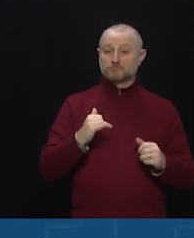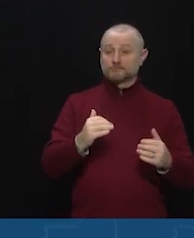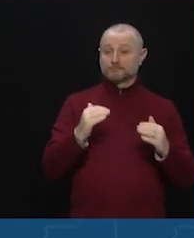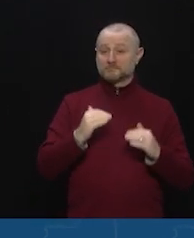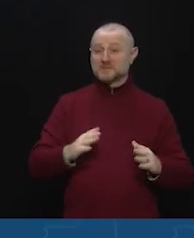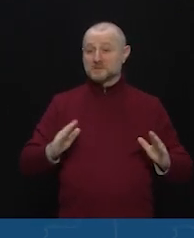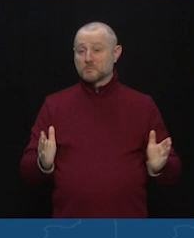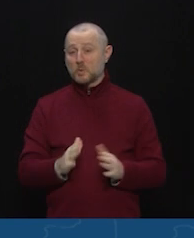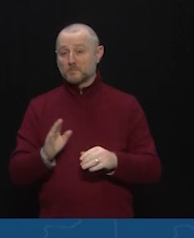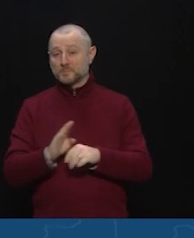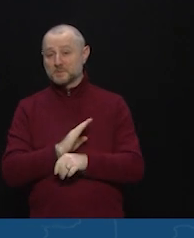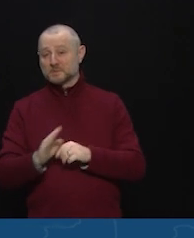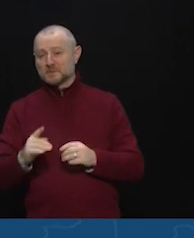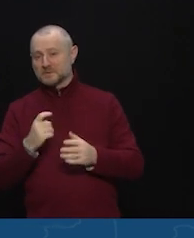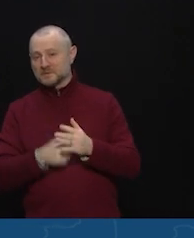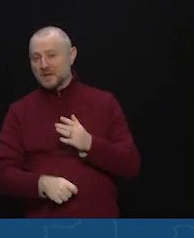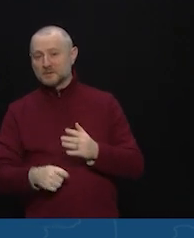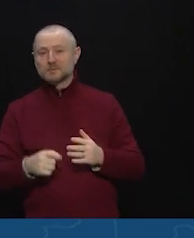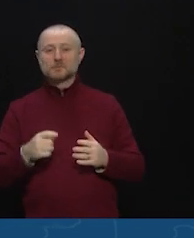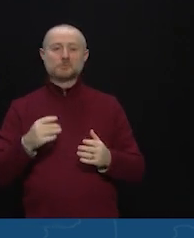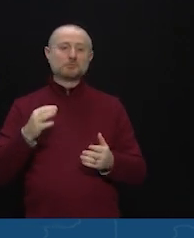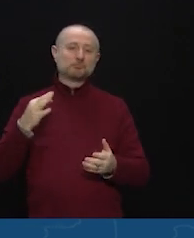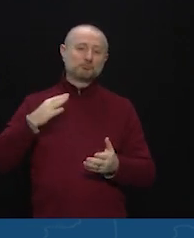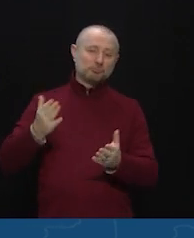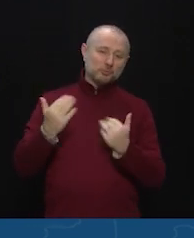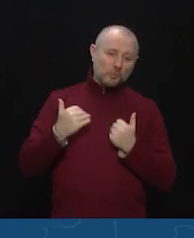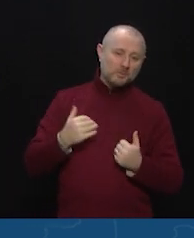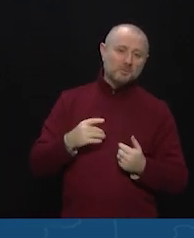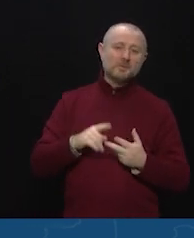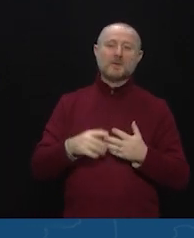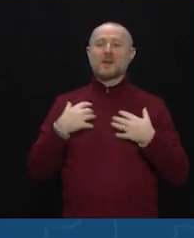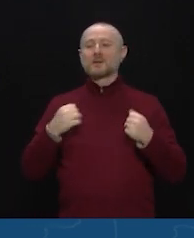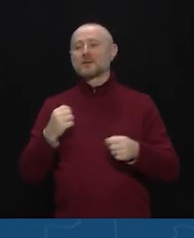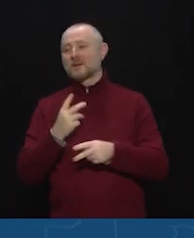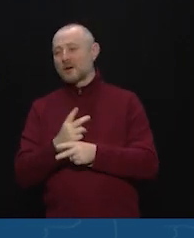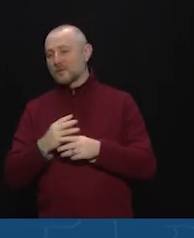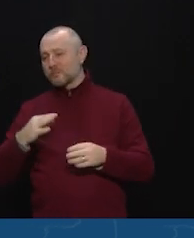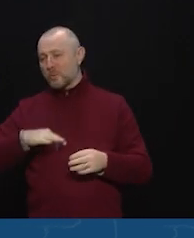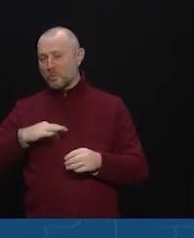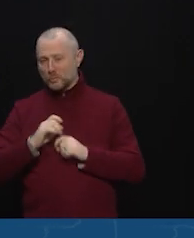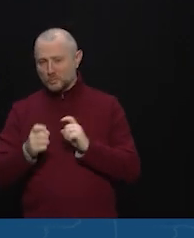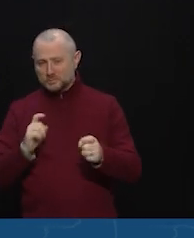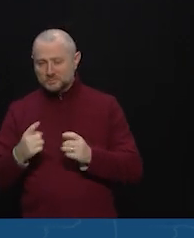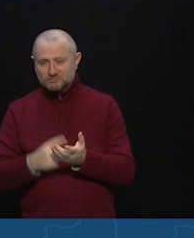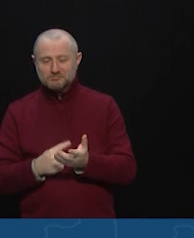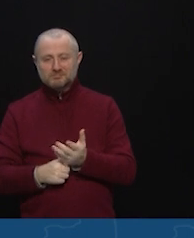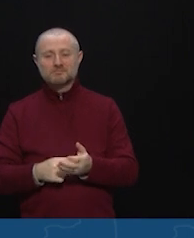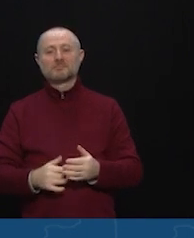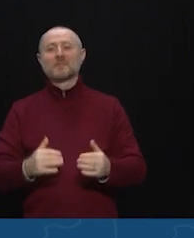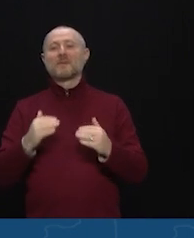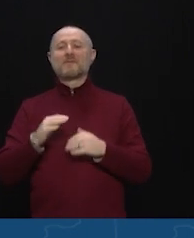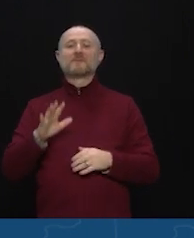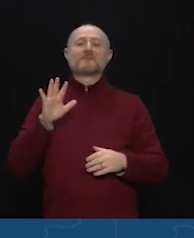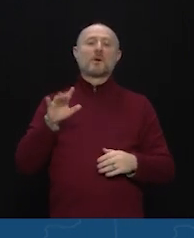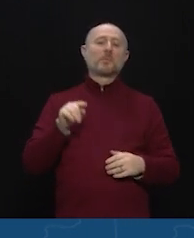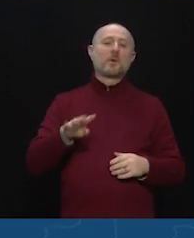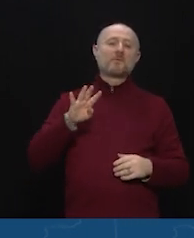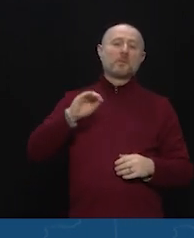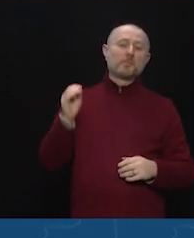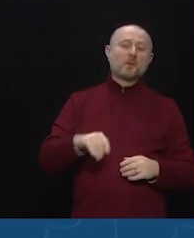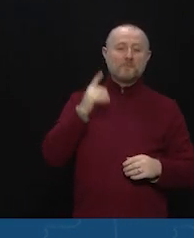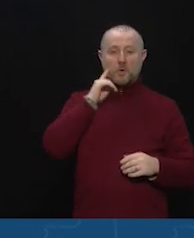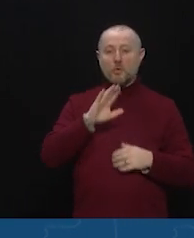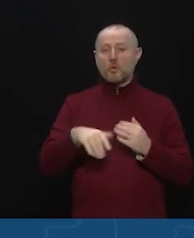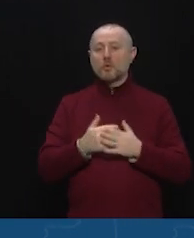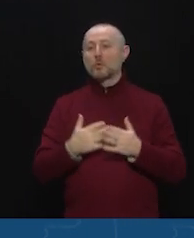there's the healthcare frontline worker bonuses, which we discussed. There's a COLA of 5.4% for all the human services